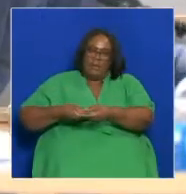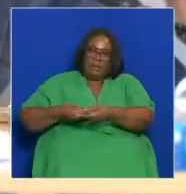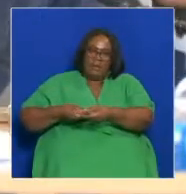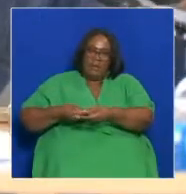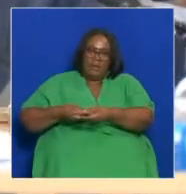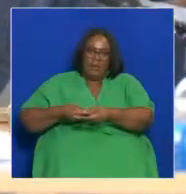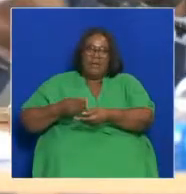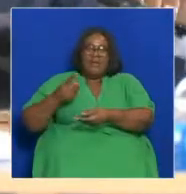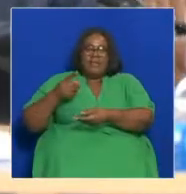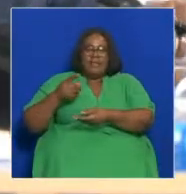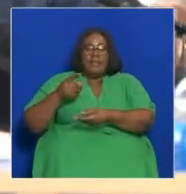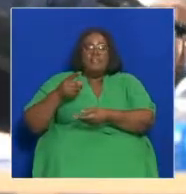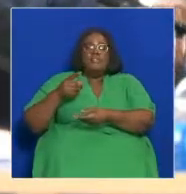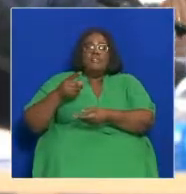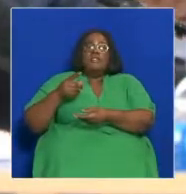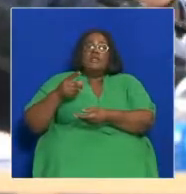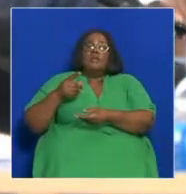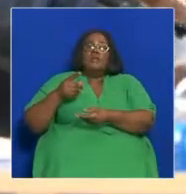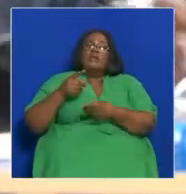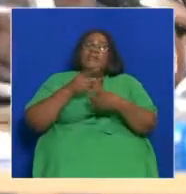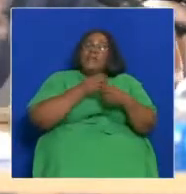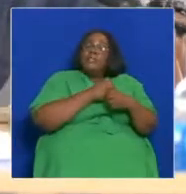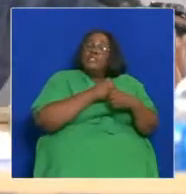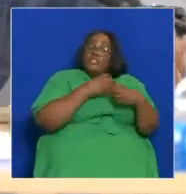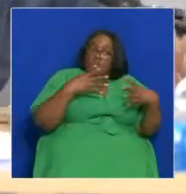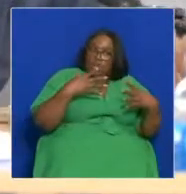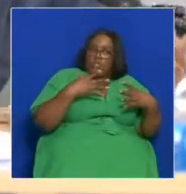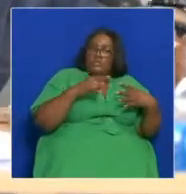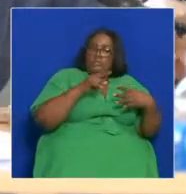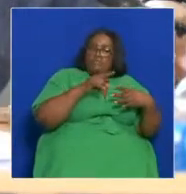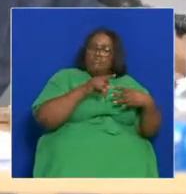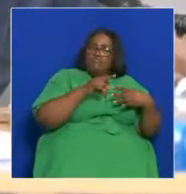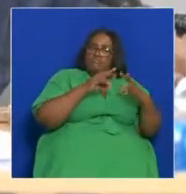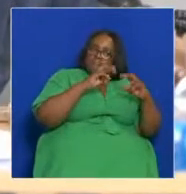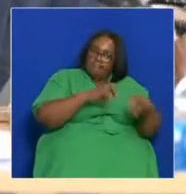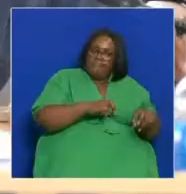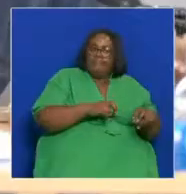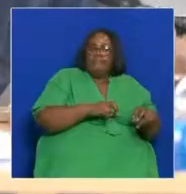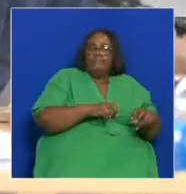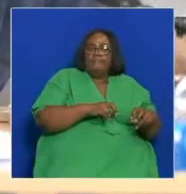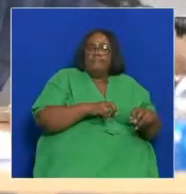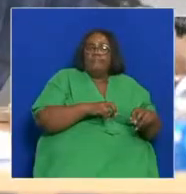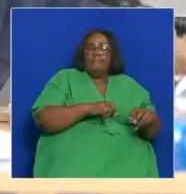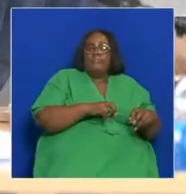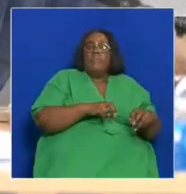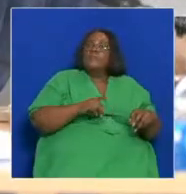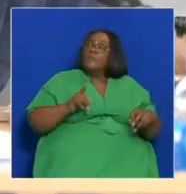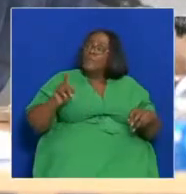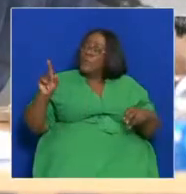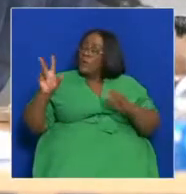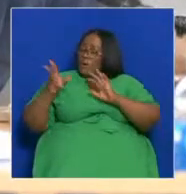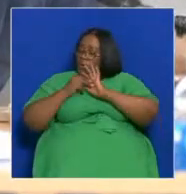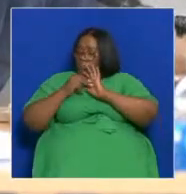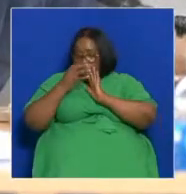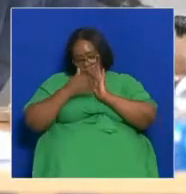the investigation. It is the affidavit that must set out what offense is being